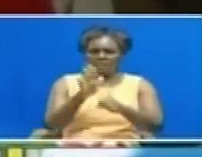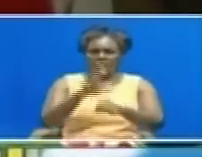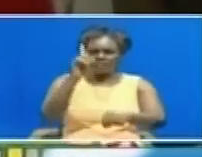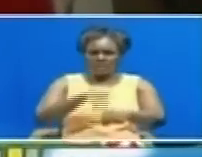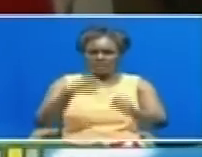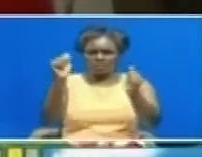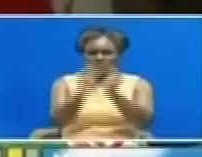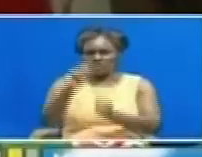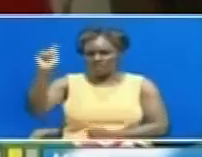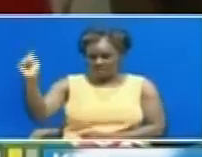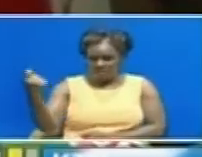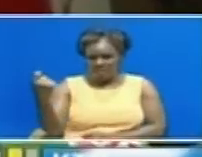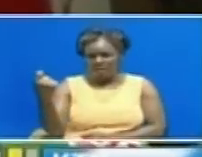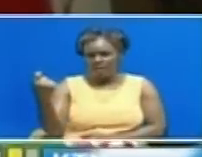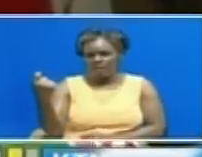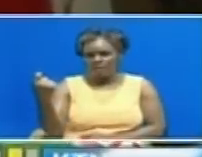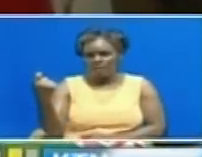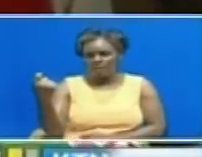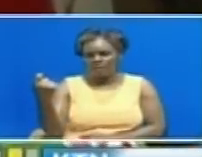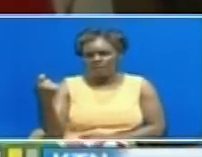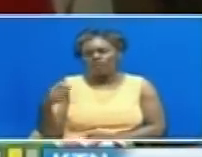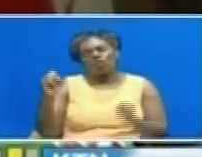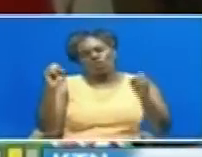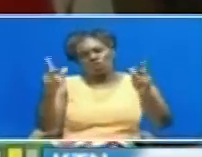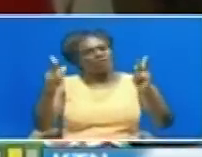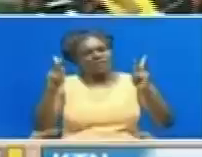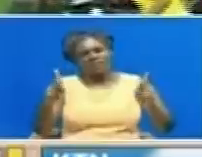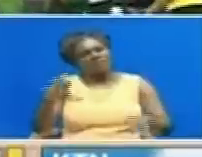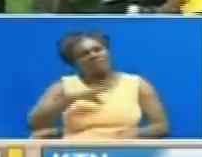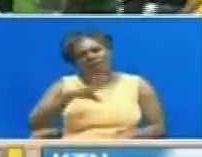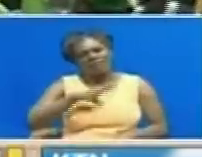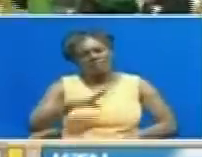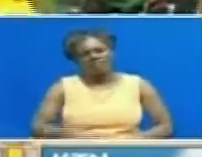with Kenya and we'll be okay, maybe in final.